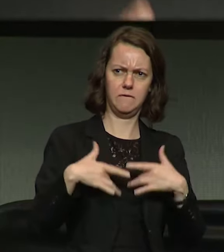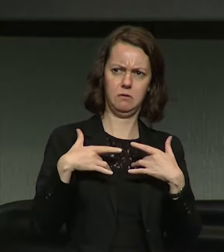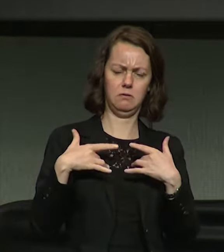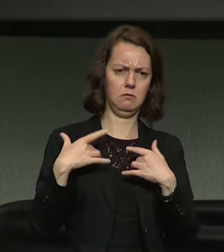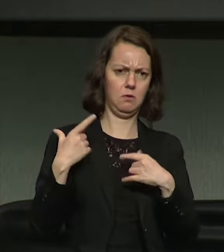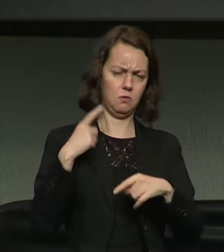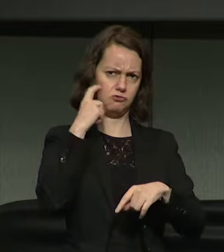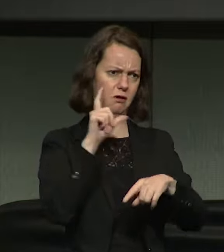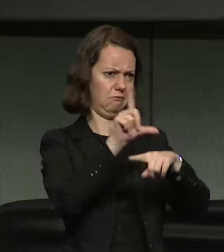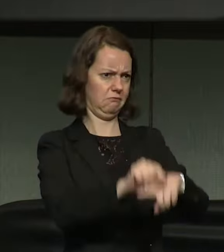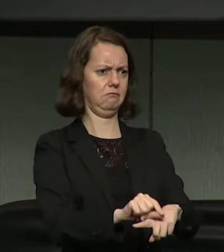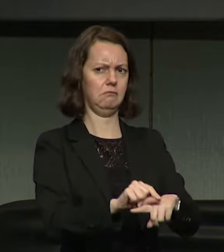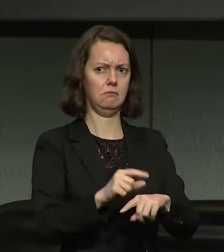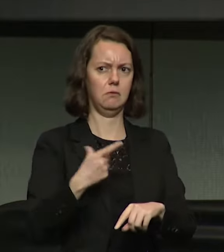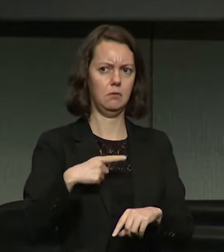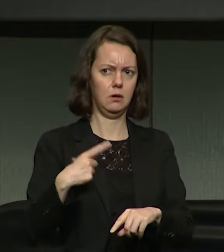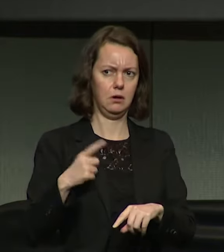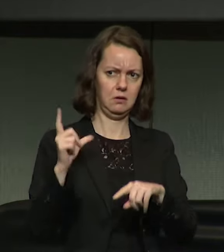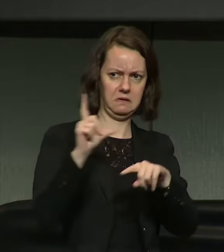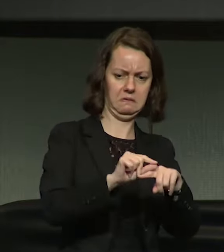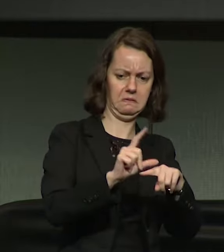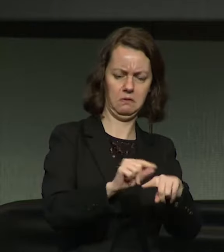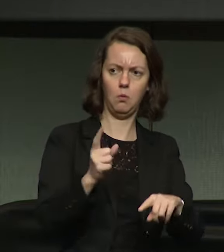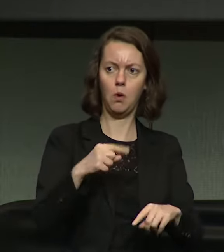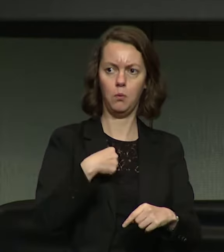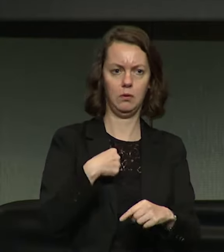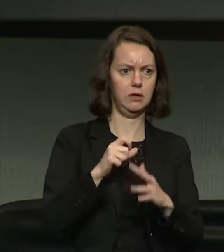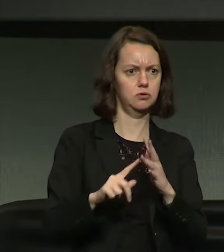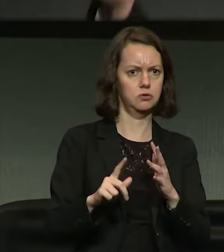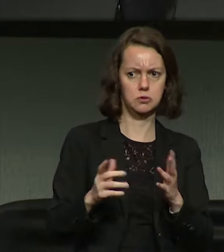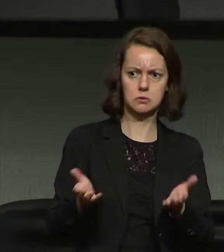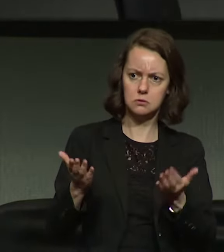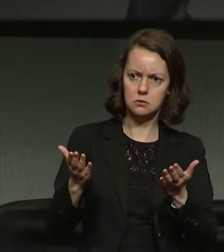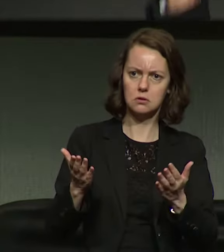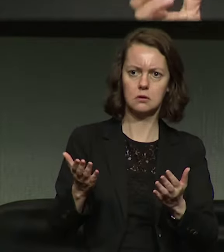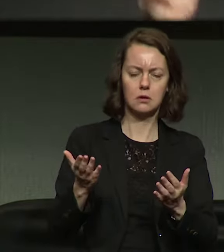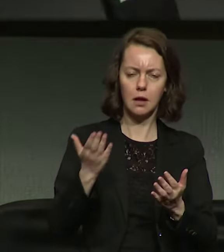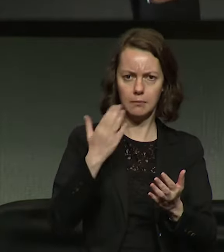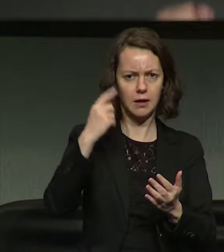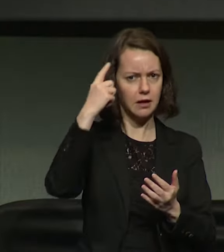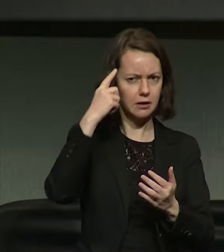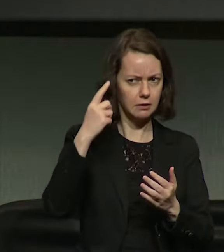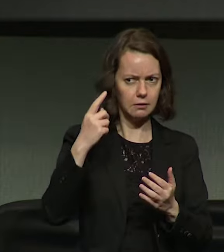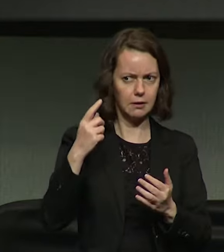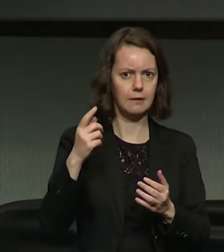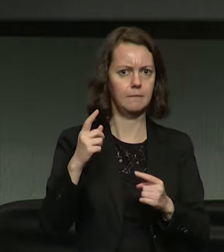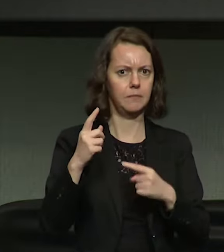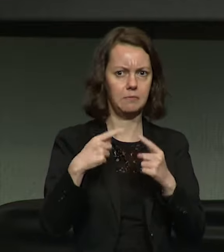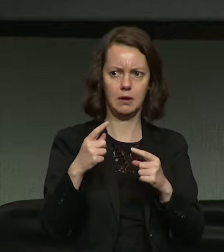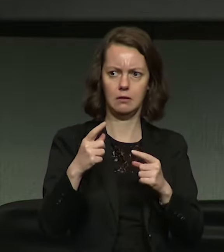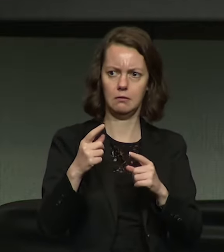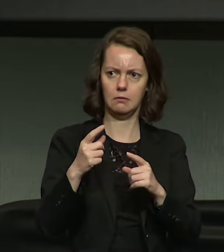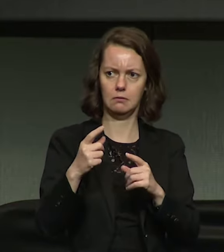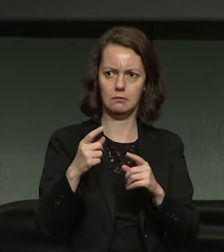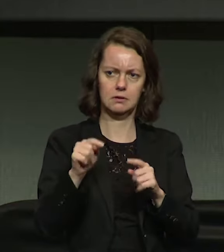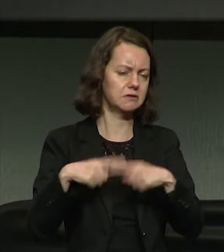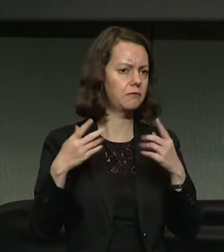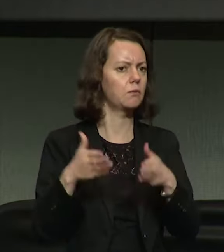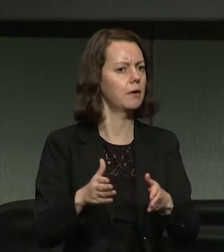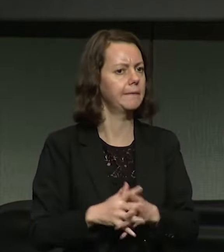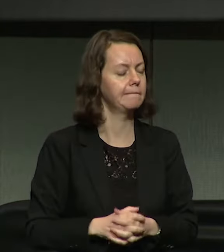and trying to pull us down in the first place, and what we do about that to help them lift themselves up rather than try to pull us down. So